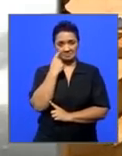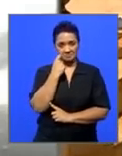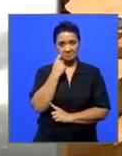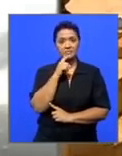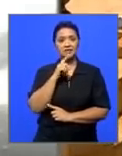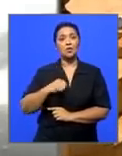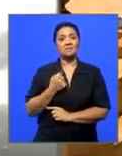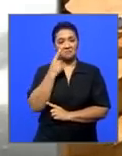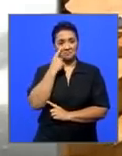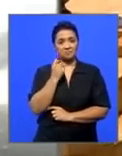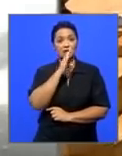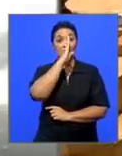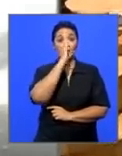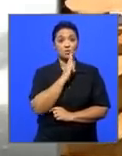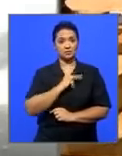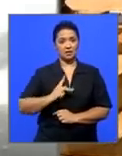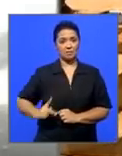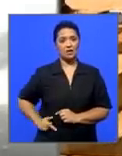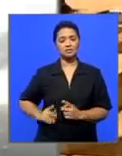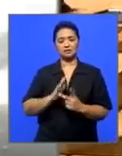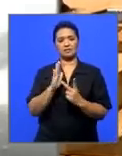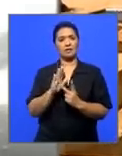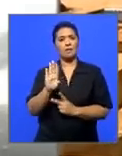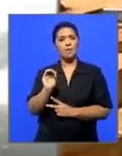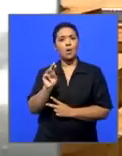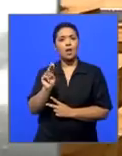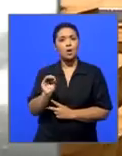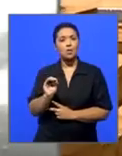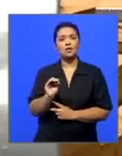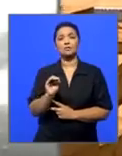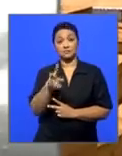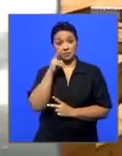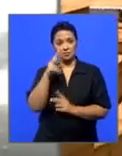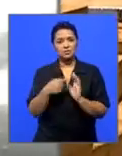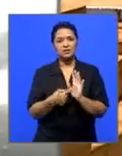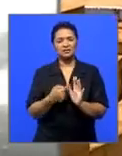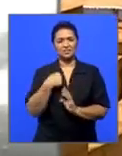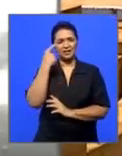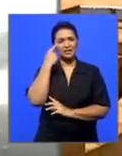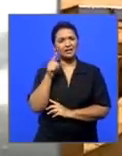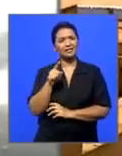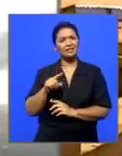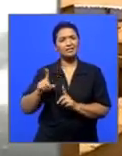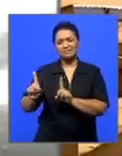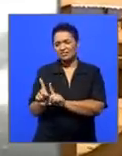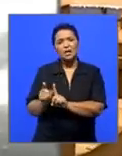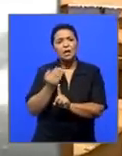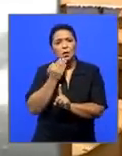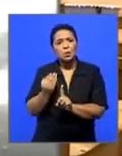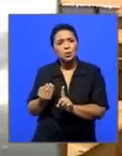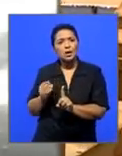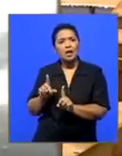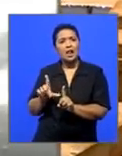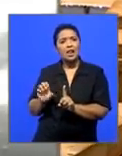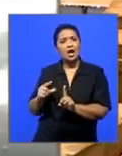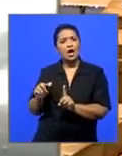wife. The Brazilian president was there as well. Bono, you did see on your screen. I think he looked like he was accompanied by Zelda